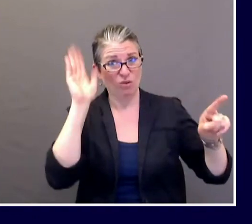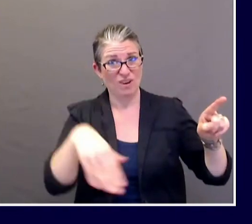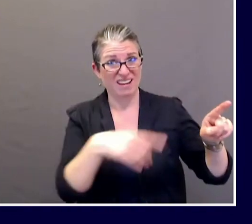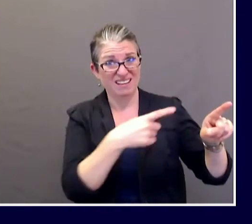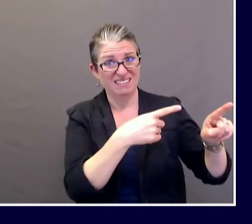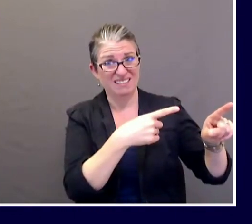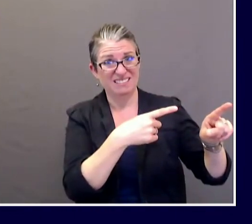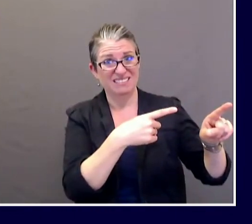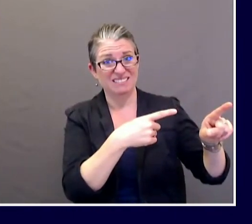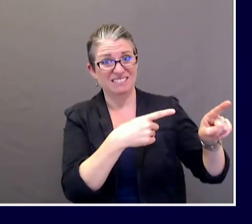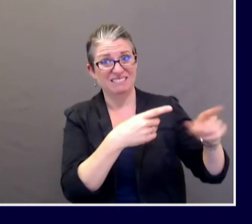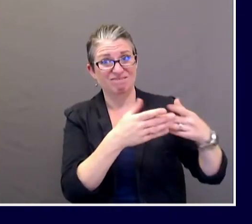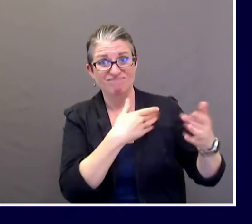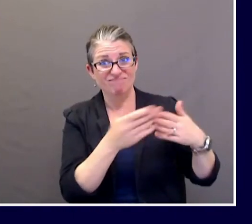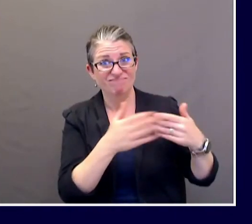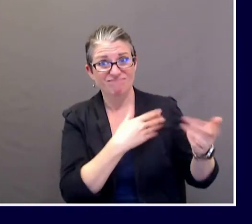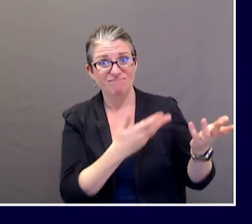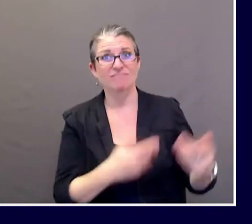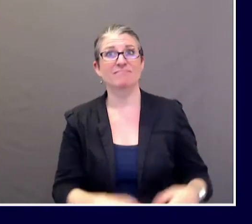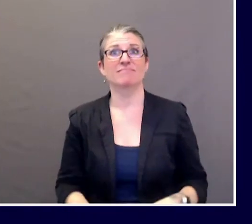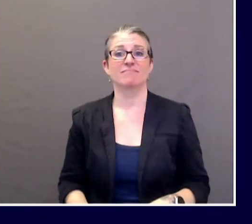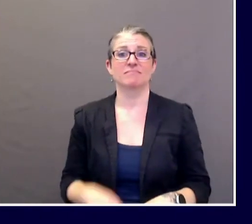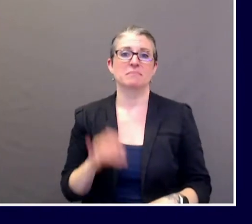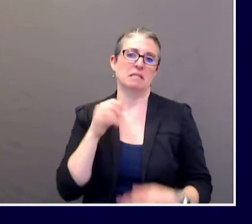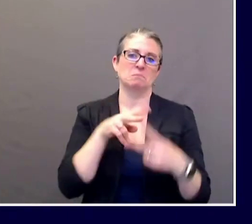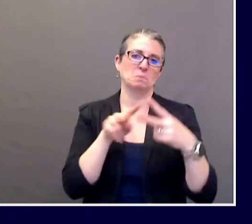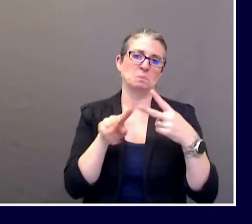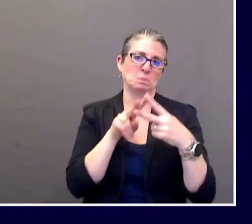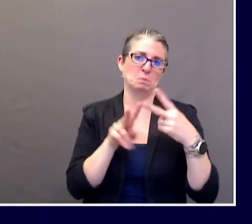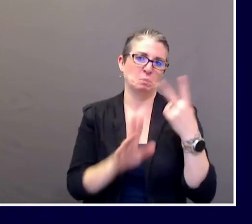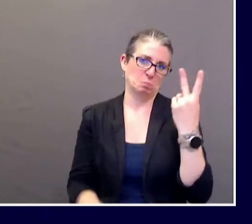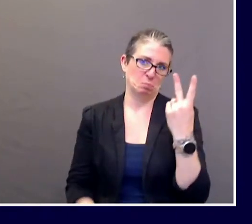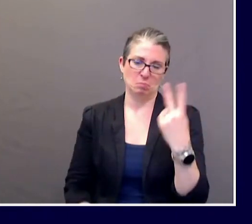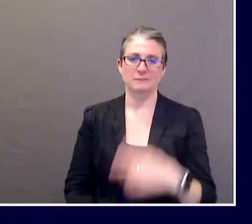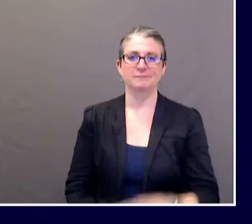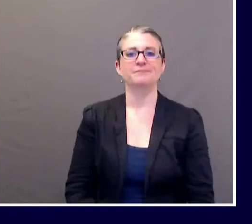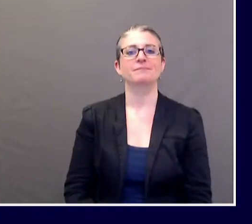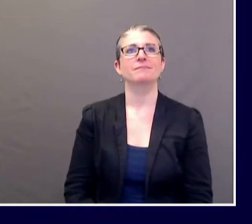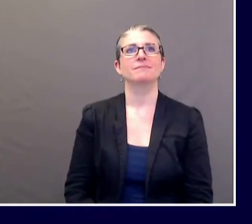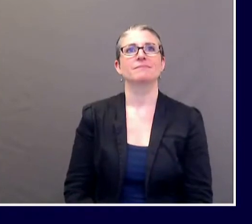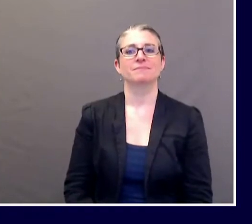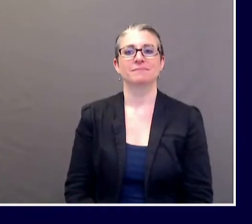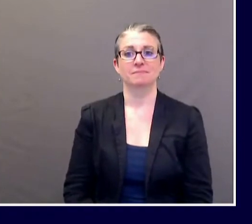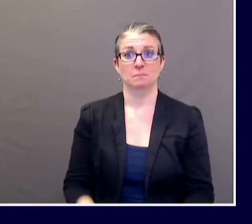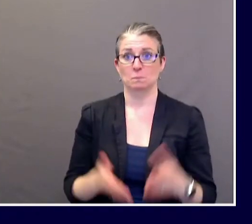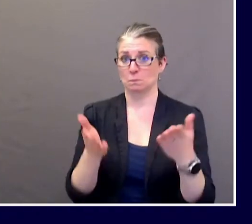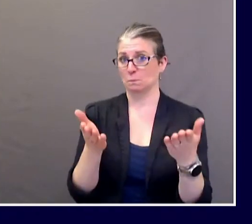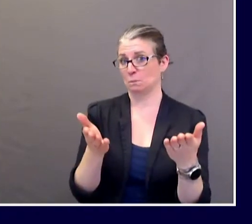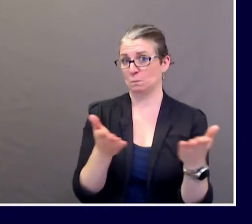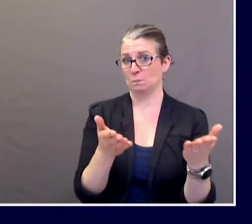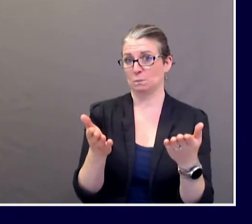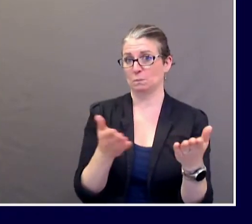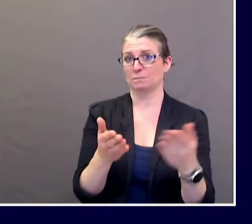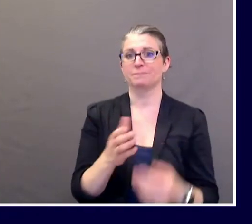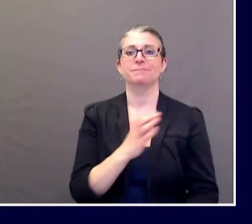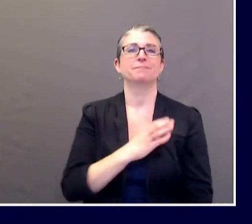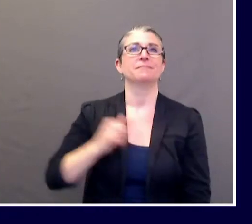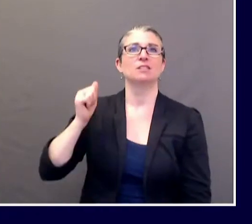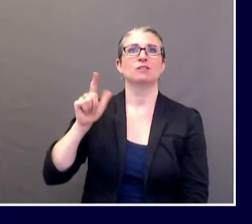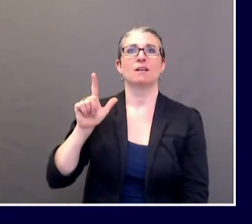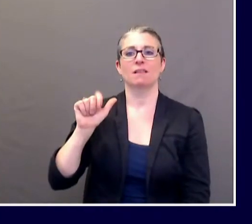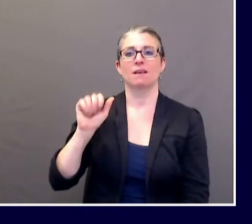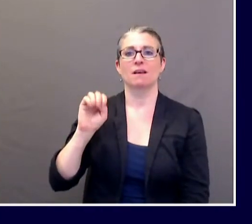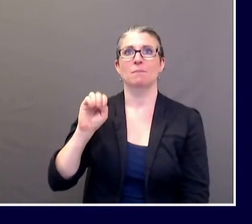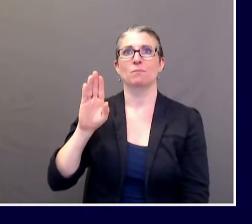And yeah, so I'll just leave that there. I don't know which of you would like to jump in with that. Maybe it's more Commissioner Lambrou. Yeah, I'll just begin with